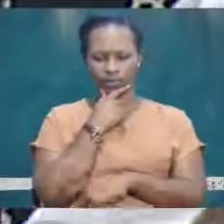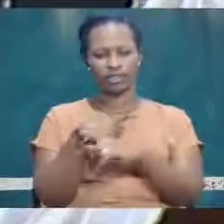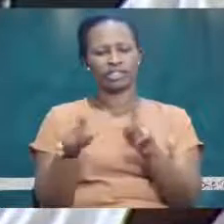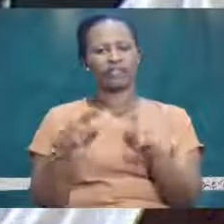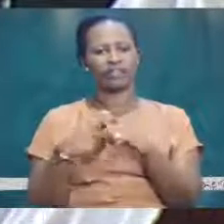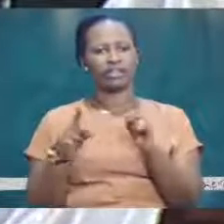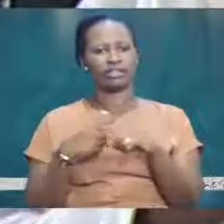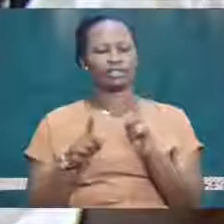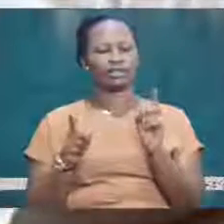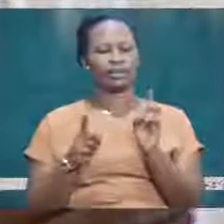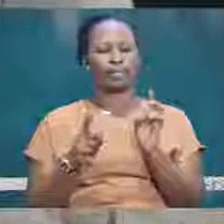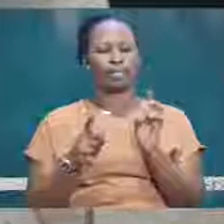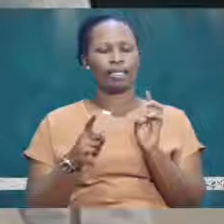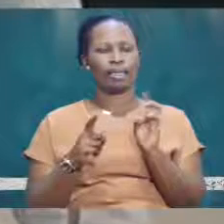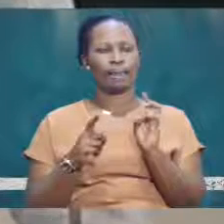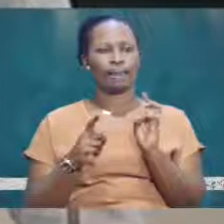different